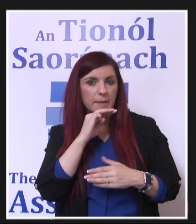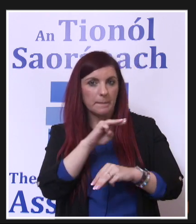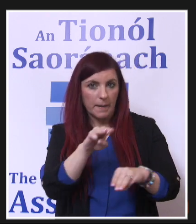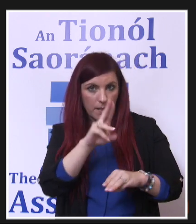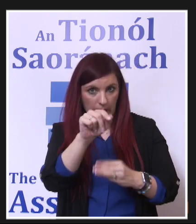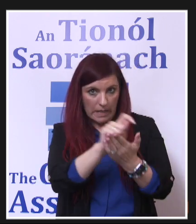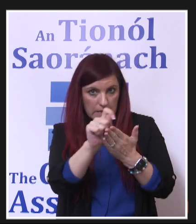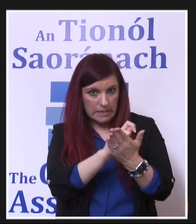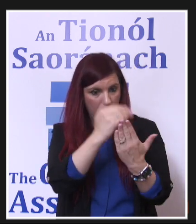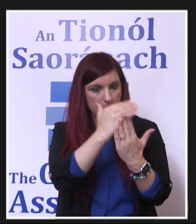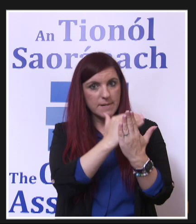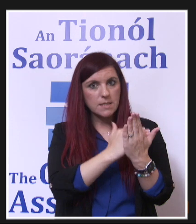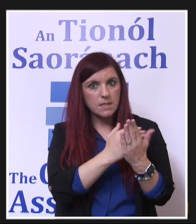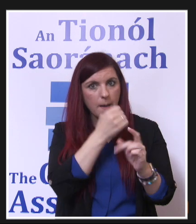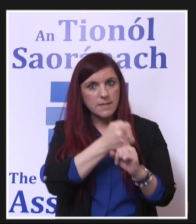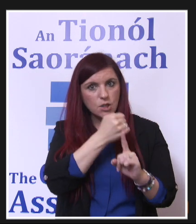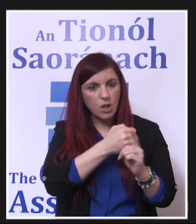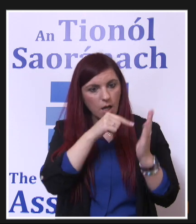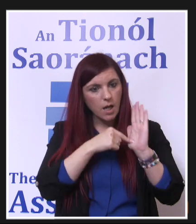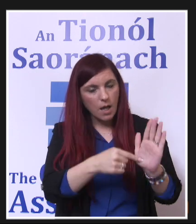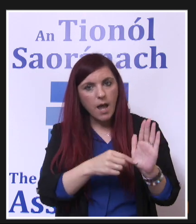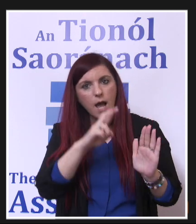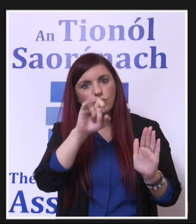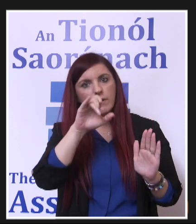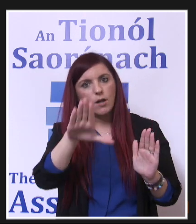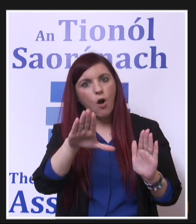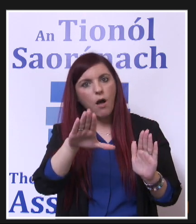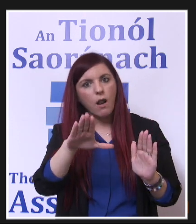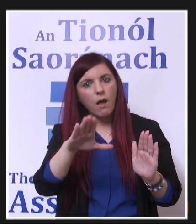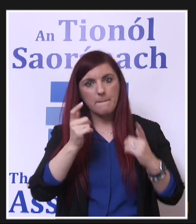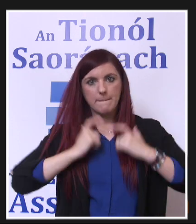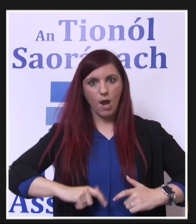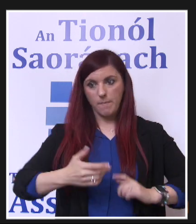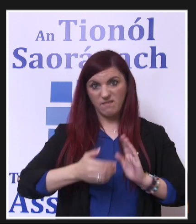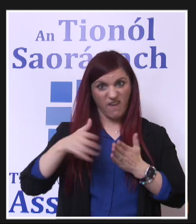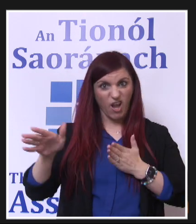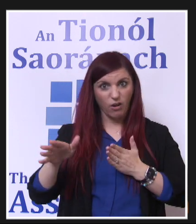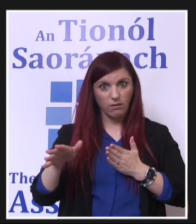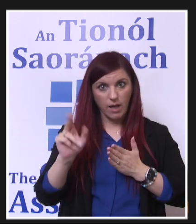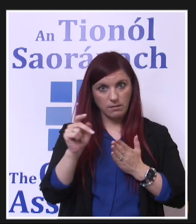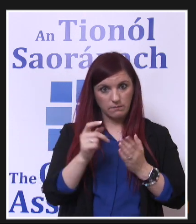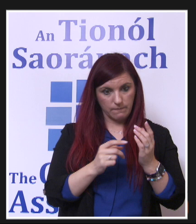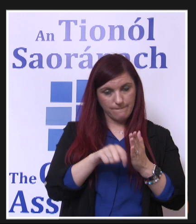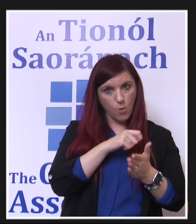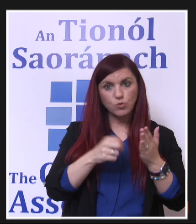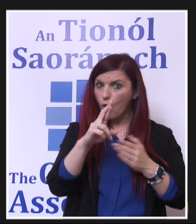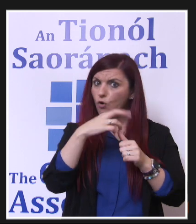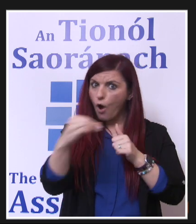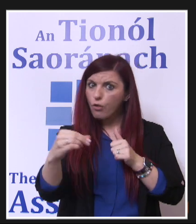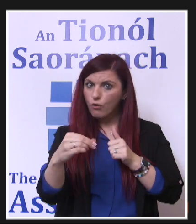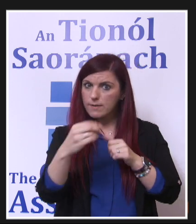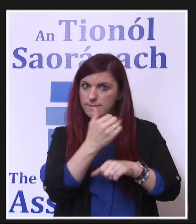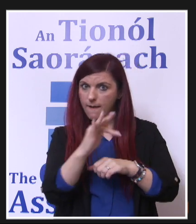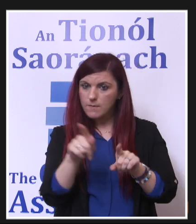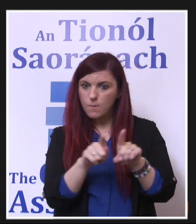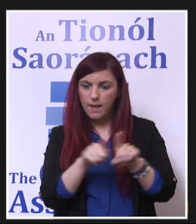petitions and put the recall of the mayor on the ballot or other officials. And that's the